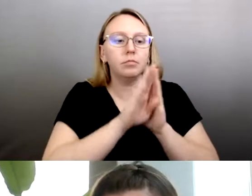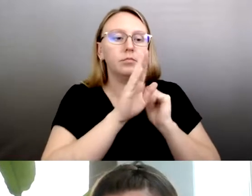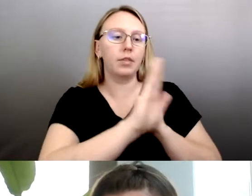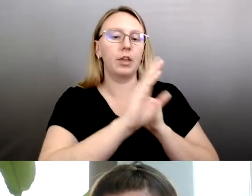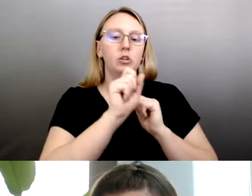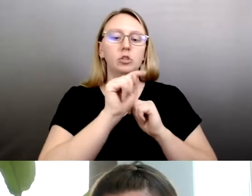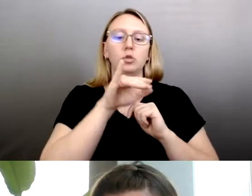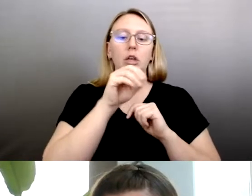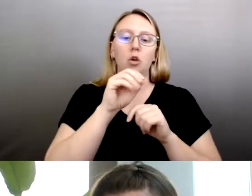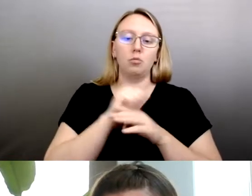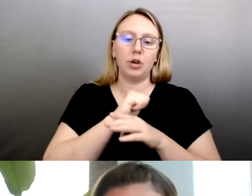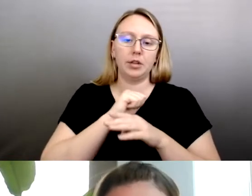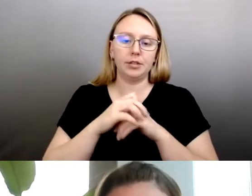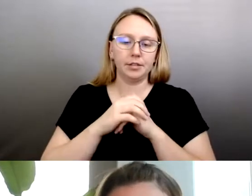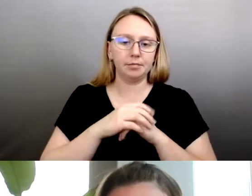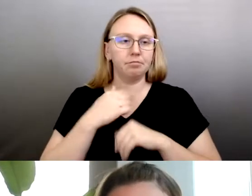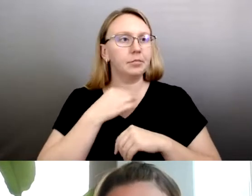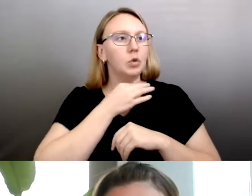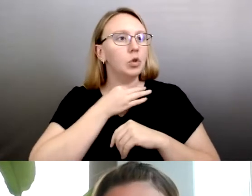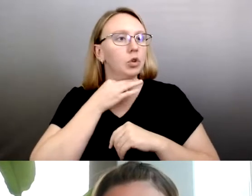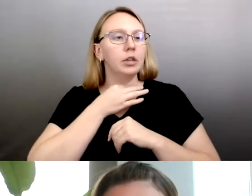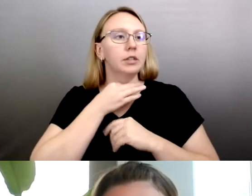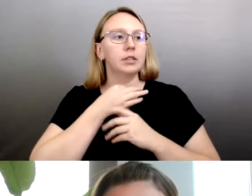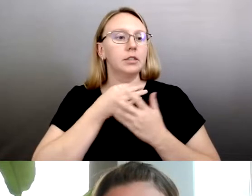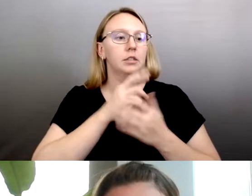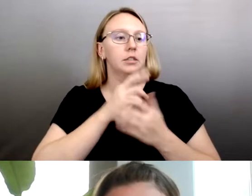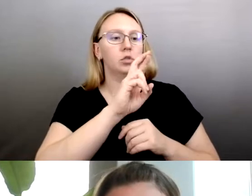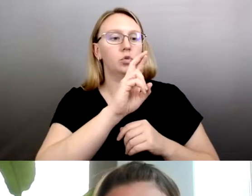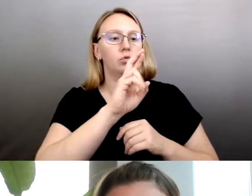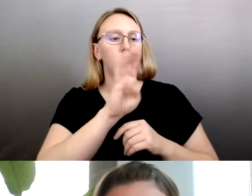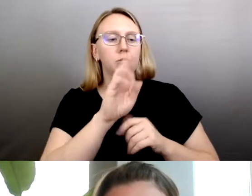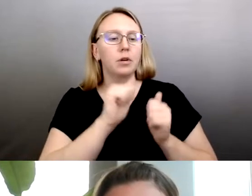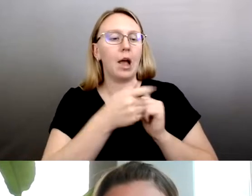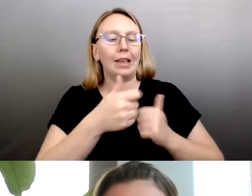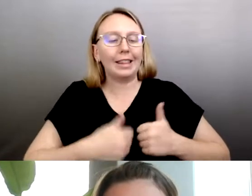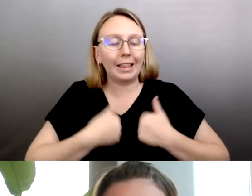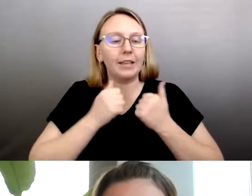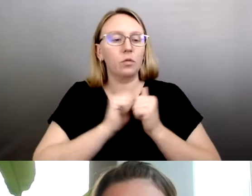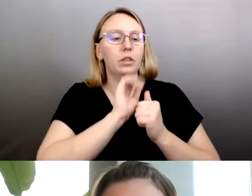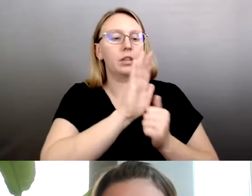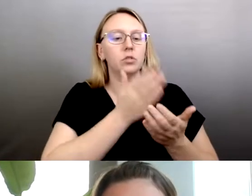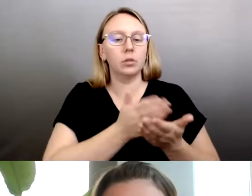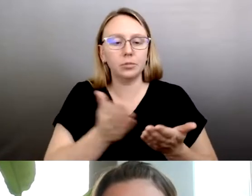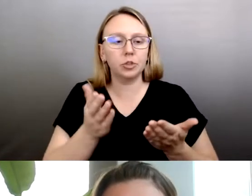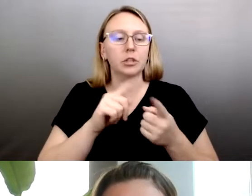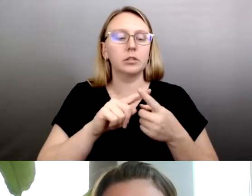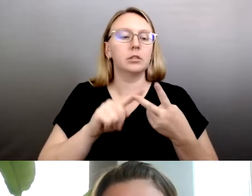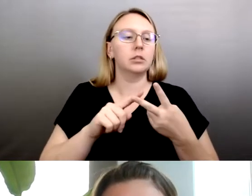curious how Roger lived with his objects and if it was